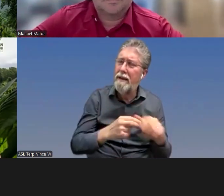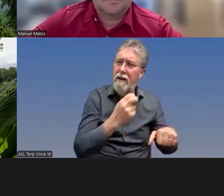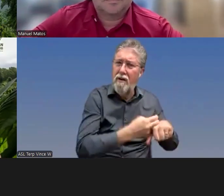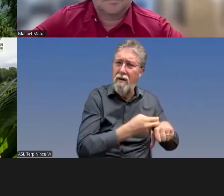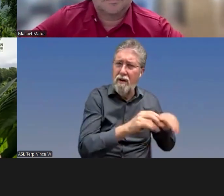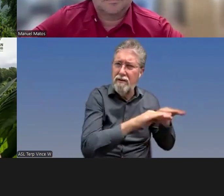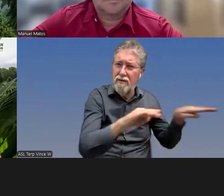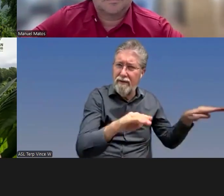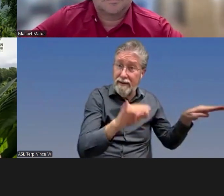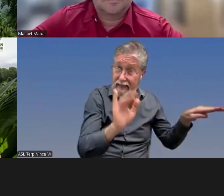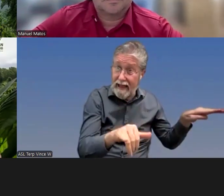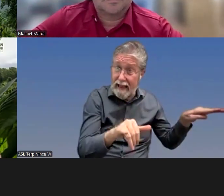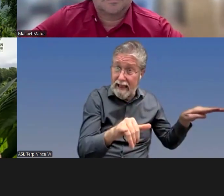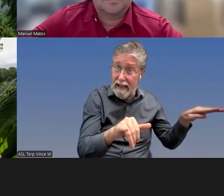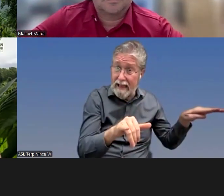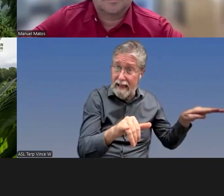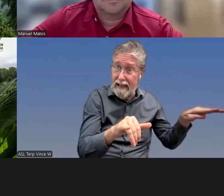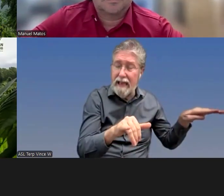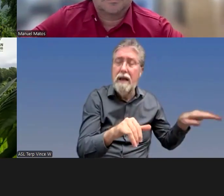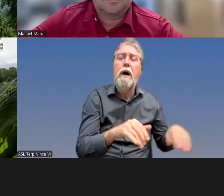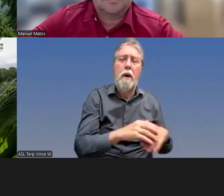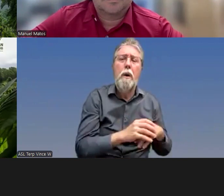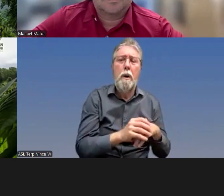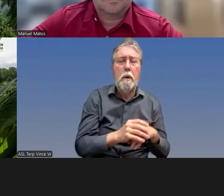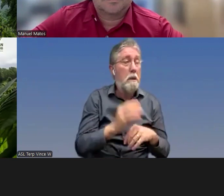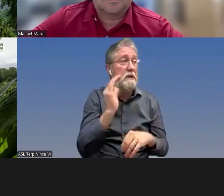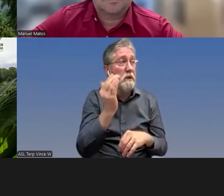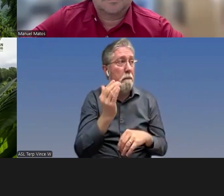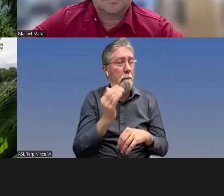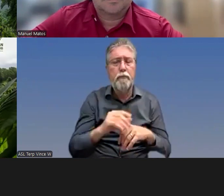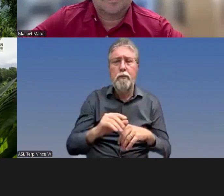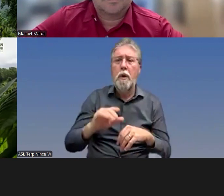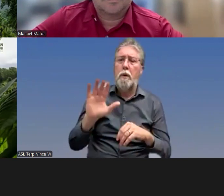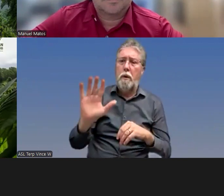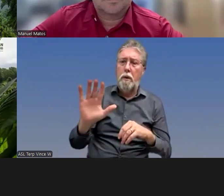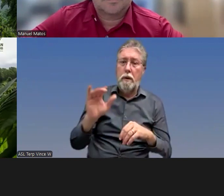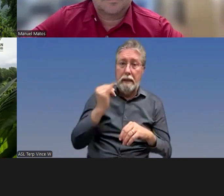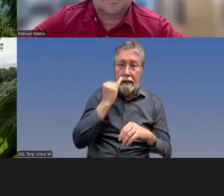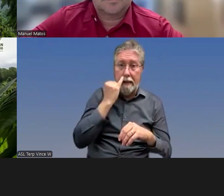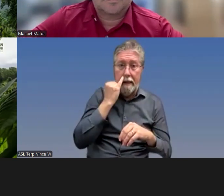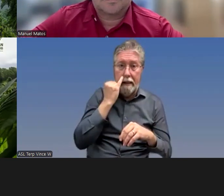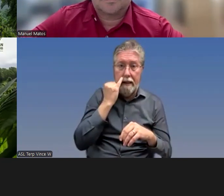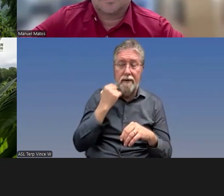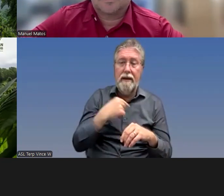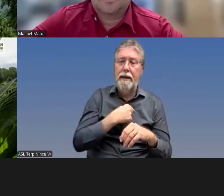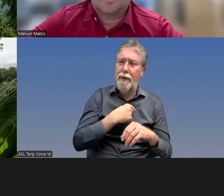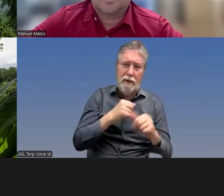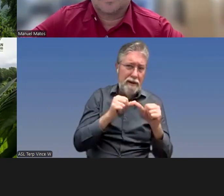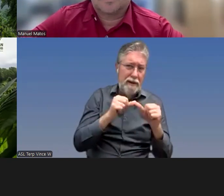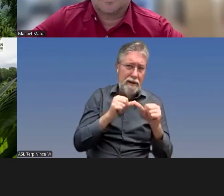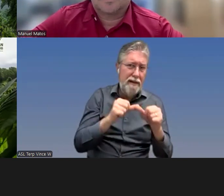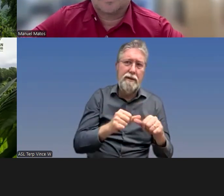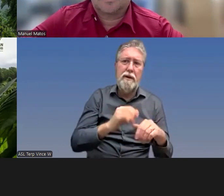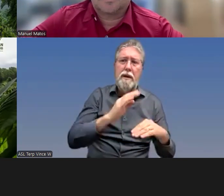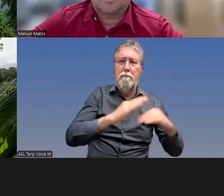Yeah. Yes, in that if as we pave and put